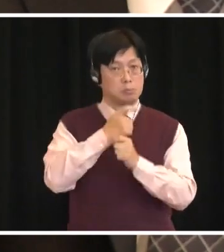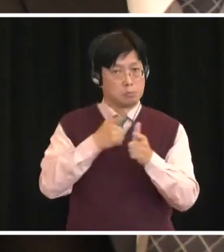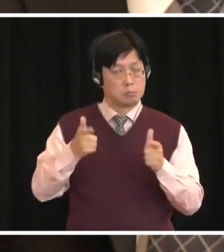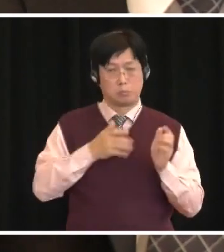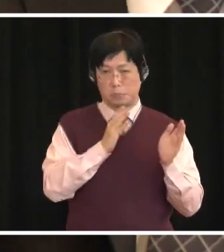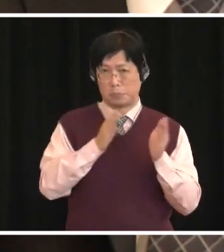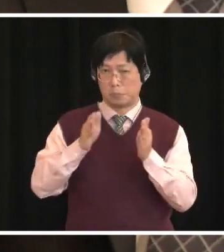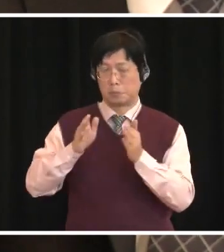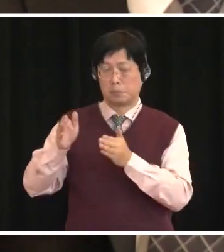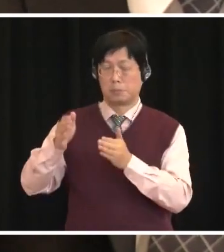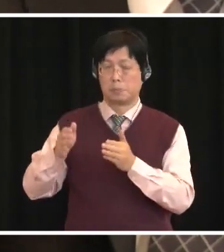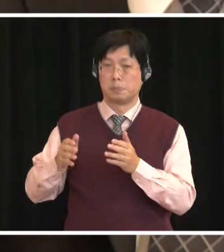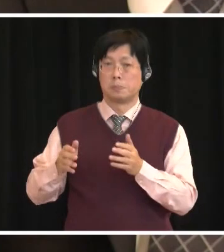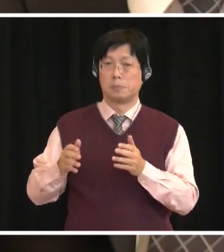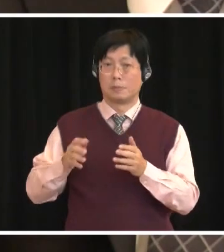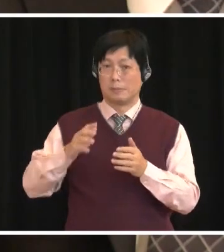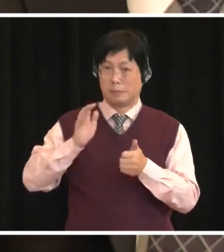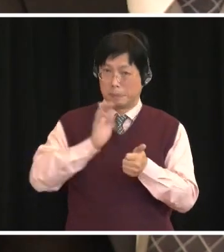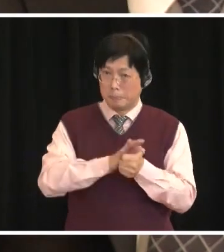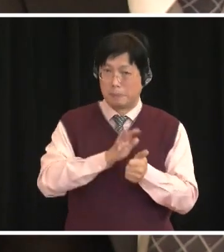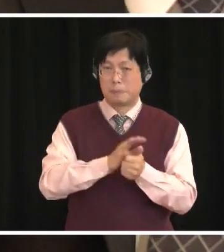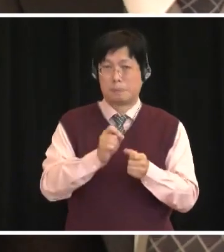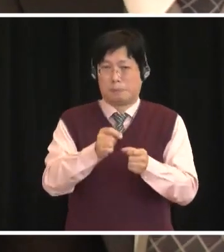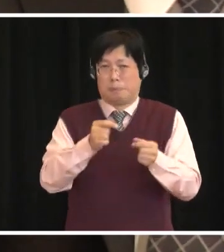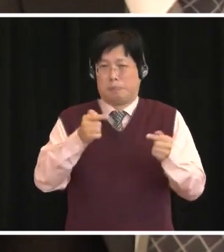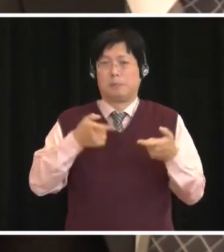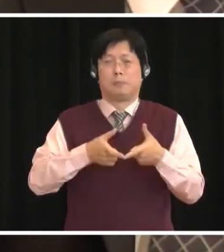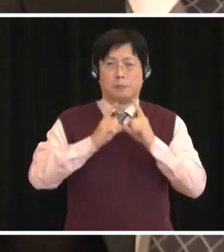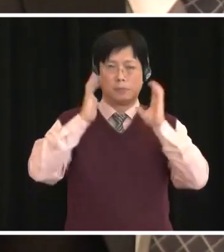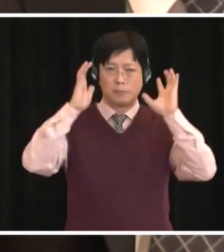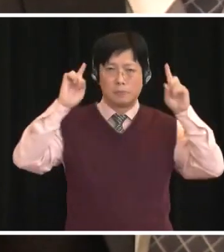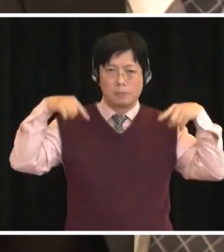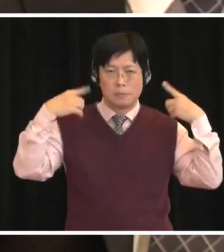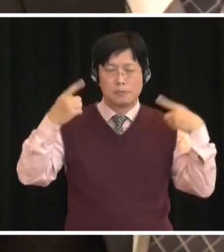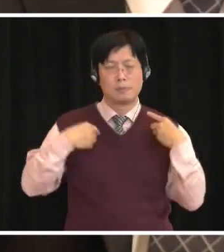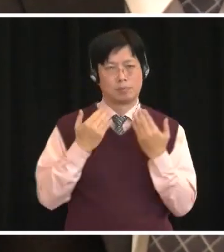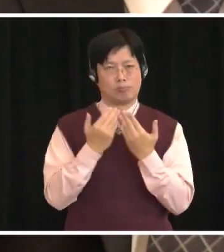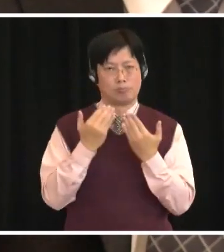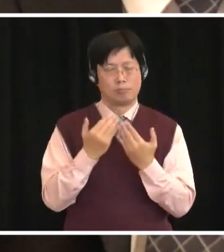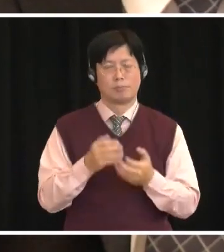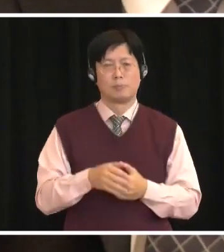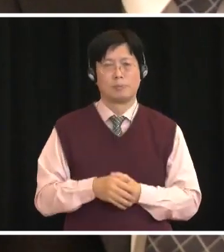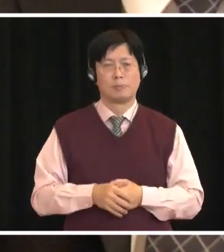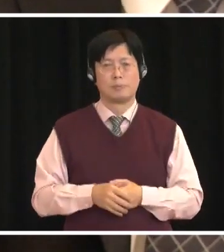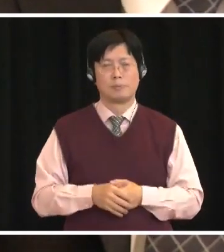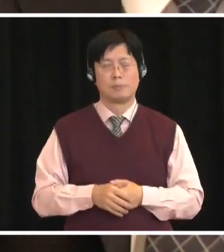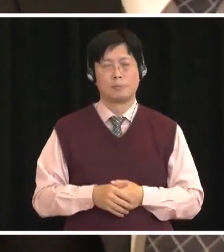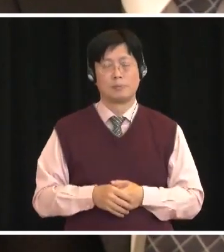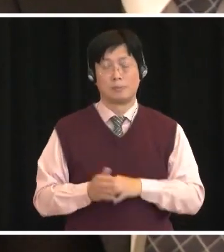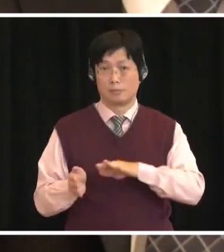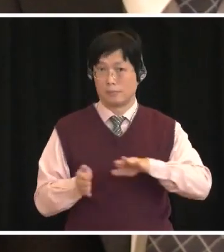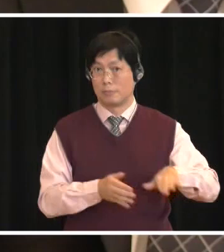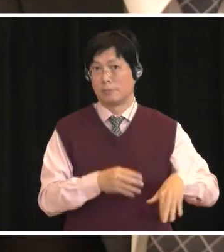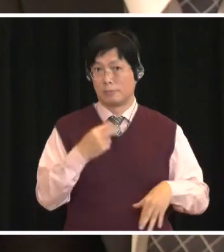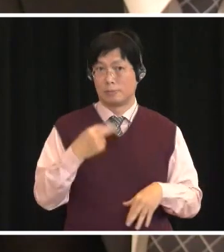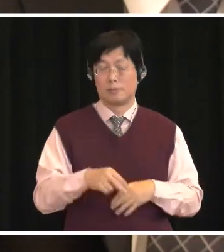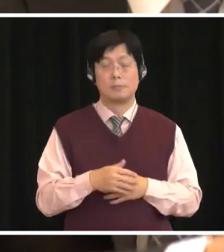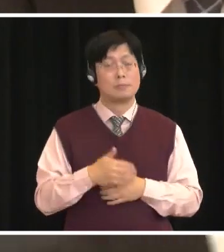the child is free to choose what flexible lessons he or she wants to